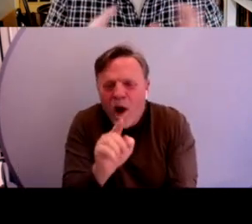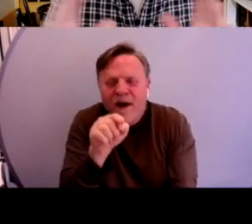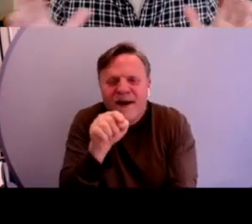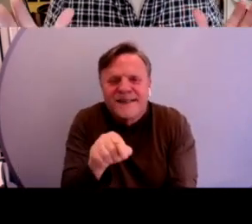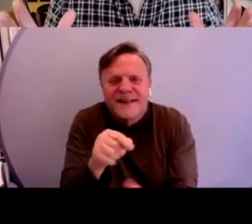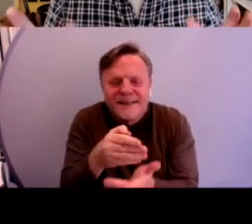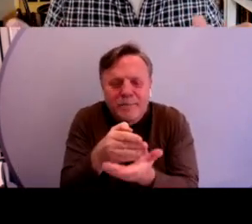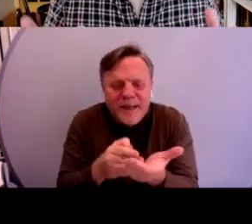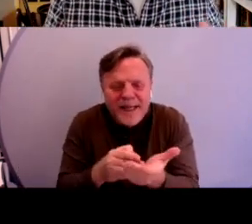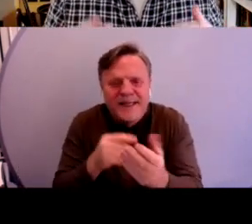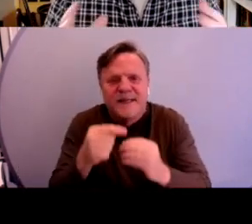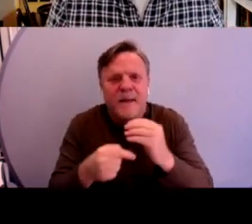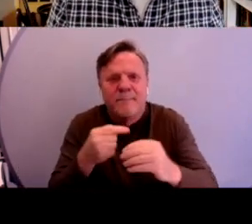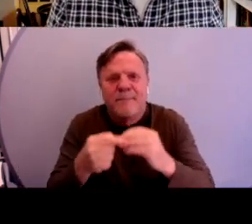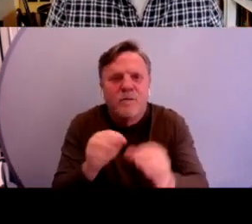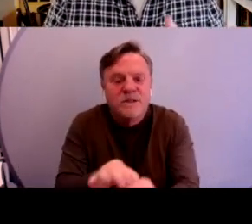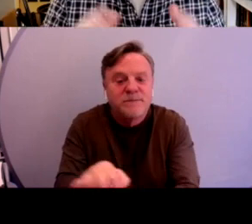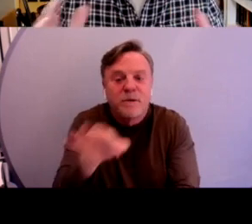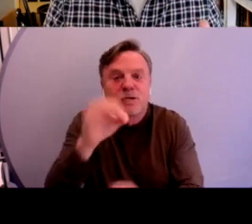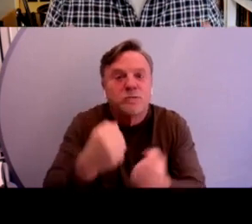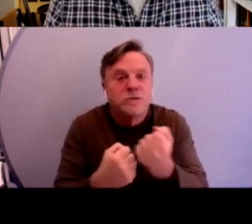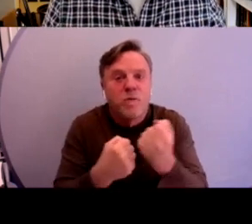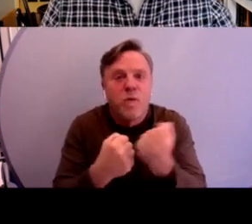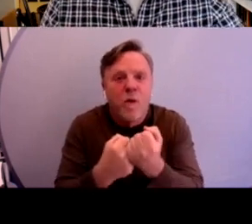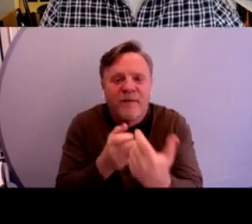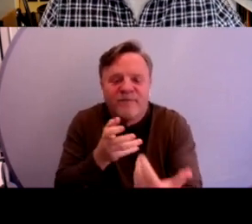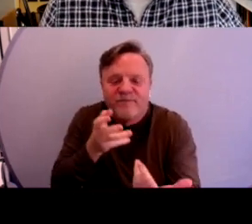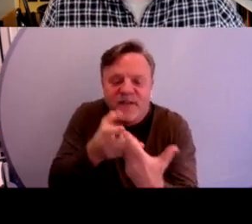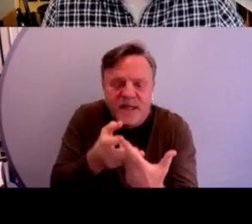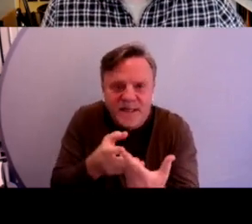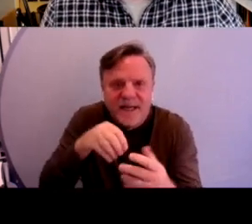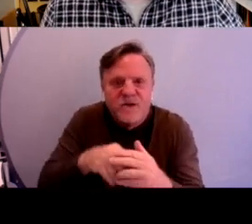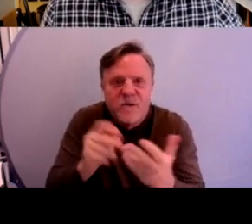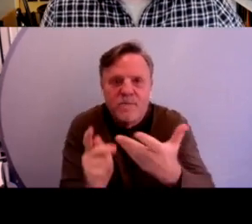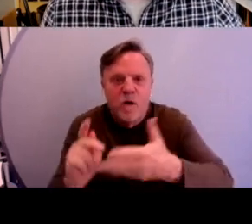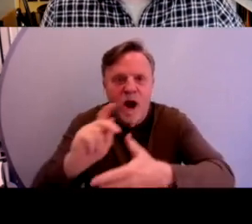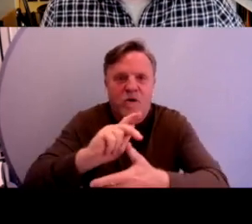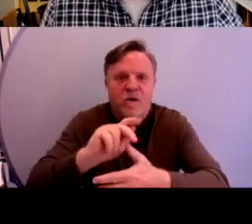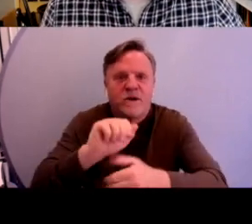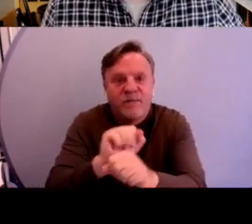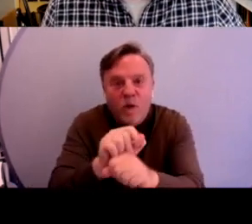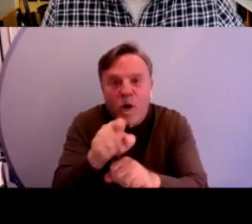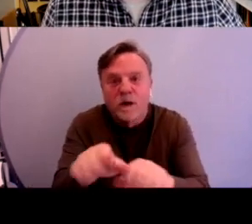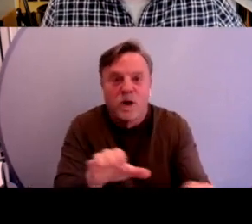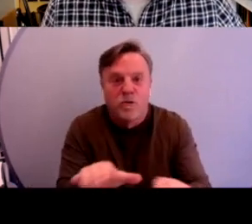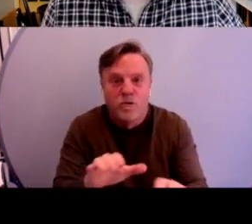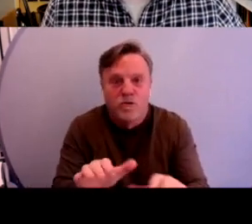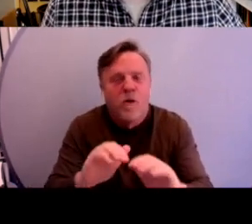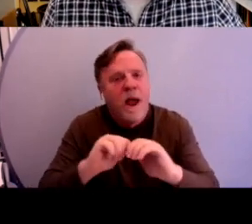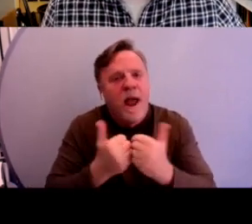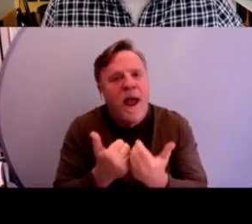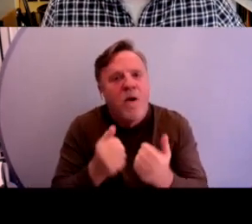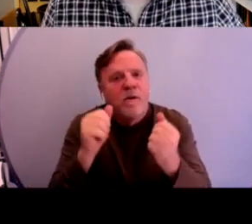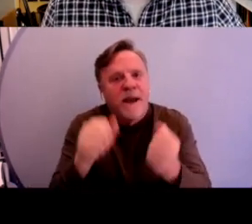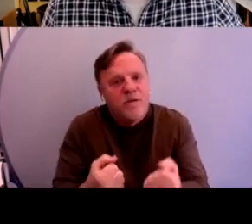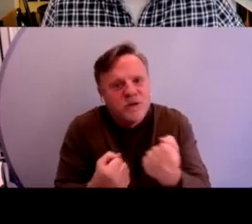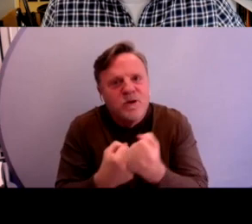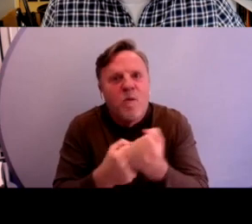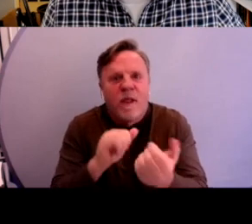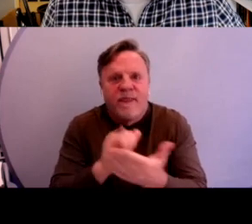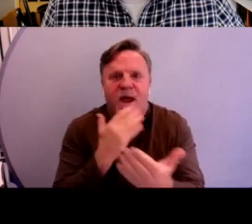piece about spiritual supports fit into the priorities of the work that you do? How can you support that